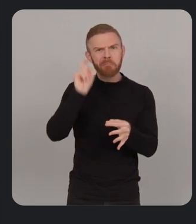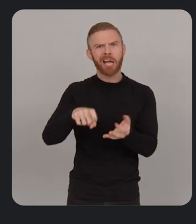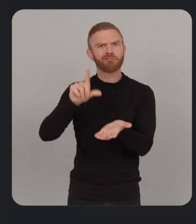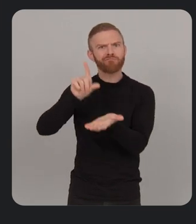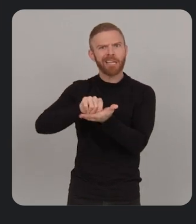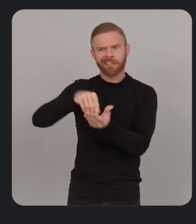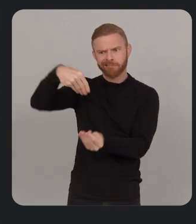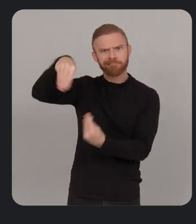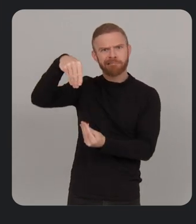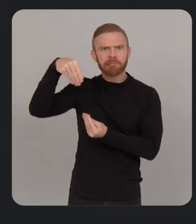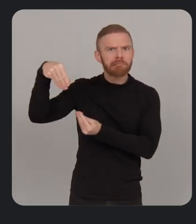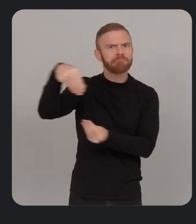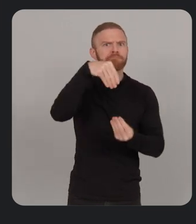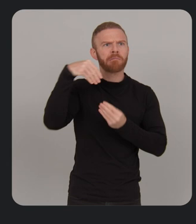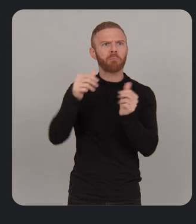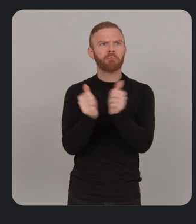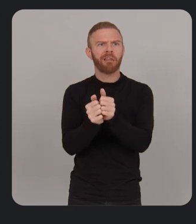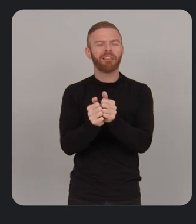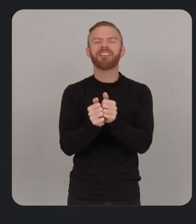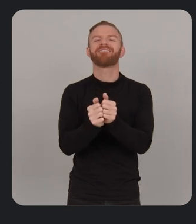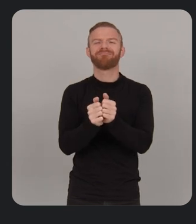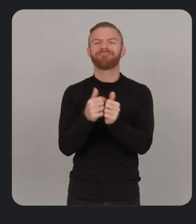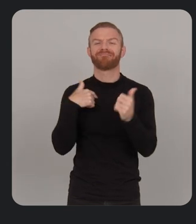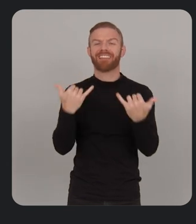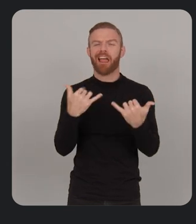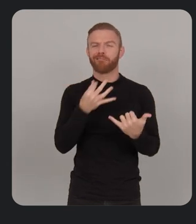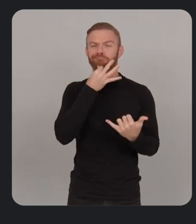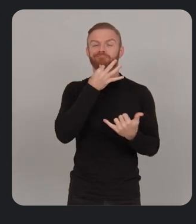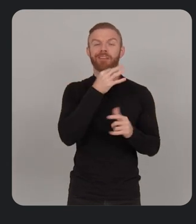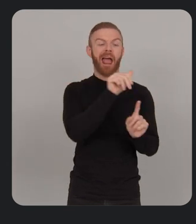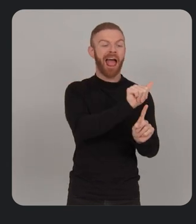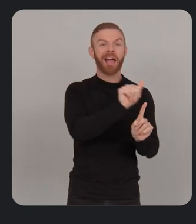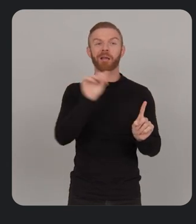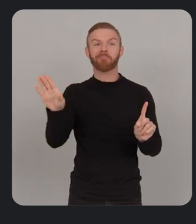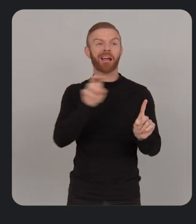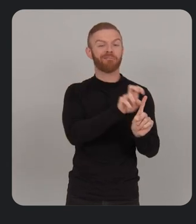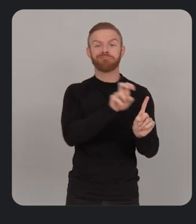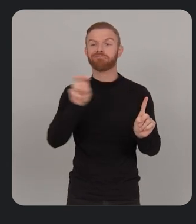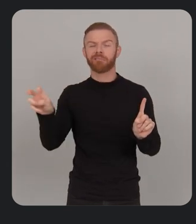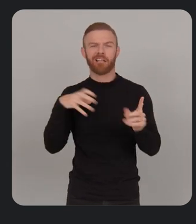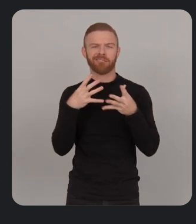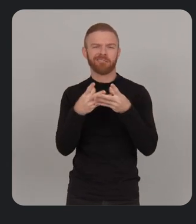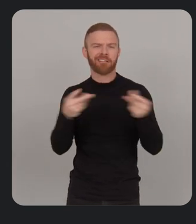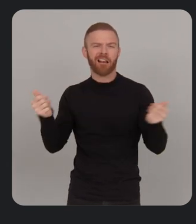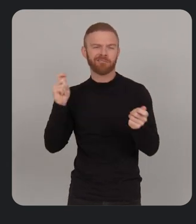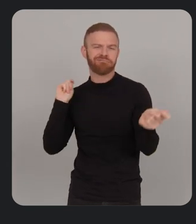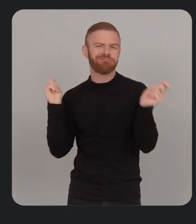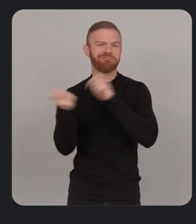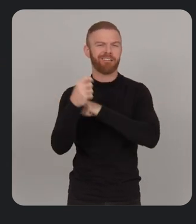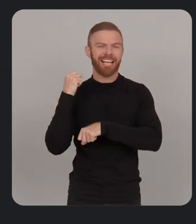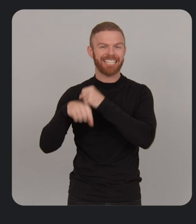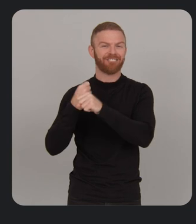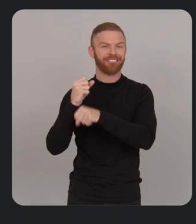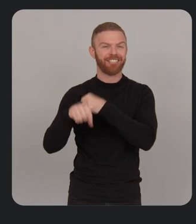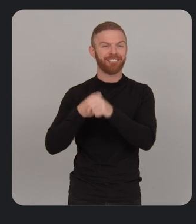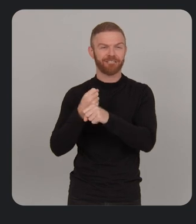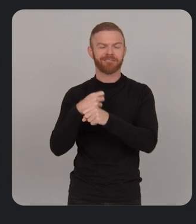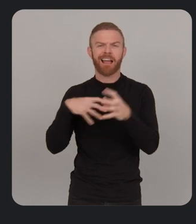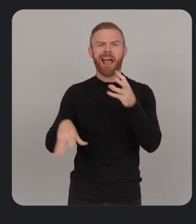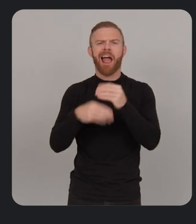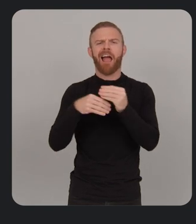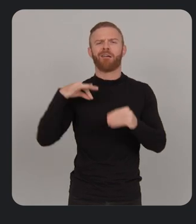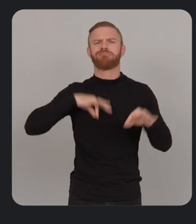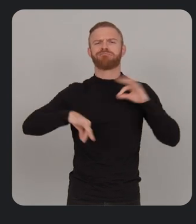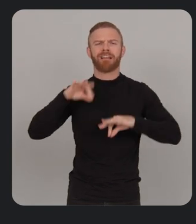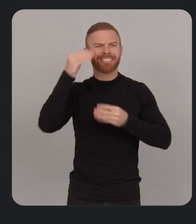physically print them out. We solved how to get from point A to point B, and over the years we added helpful